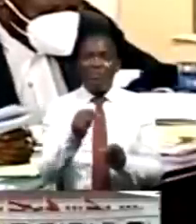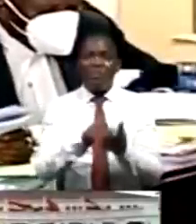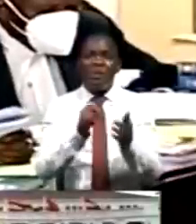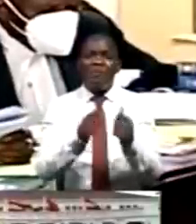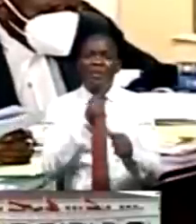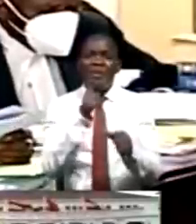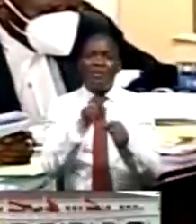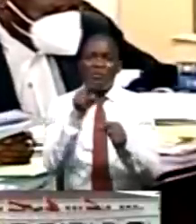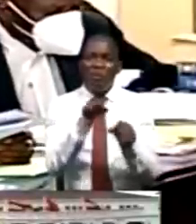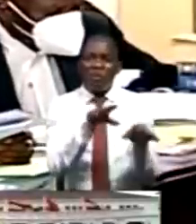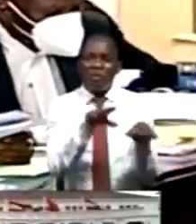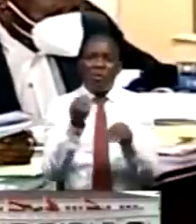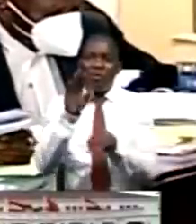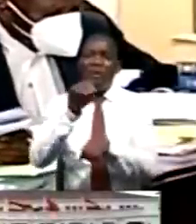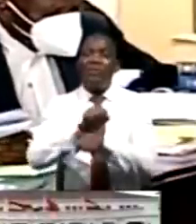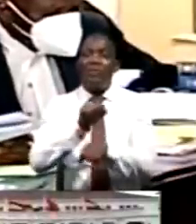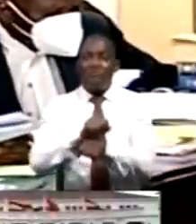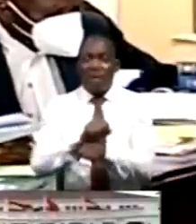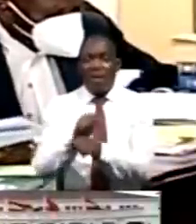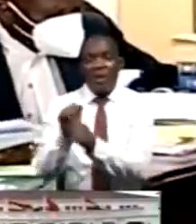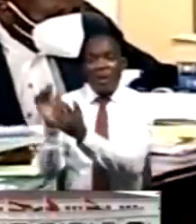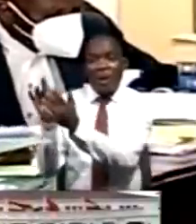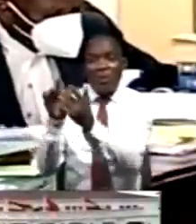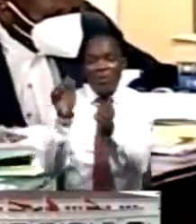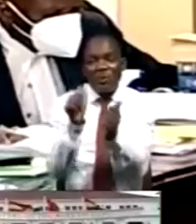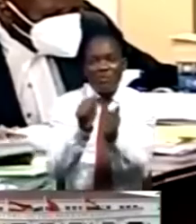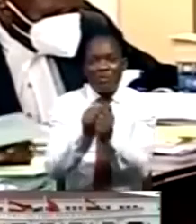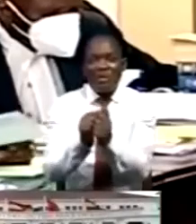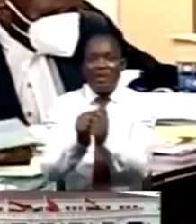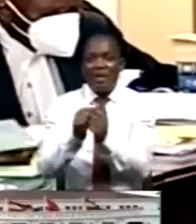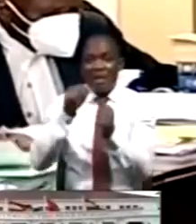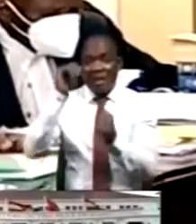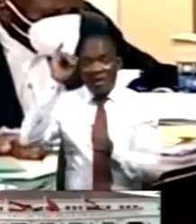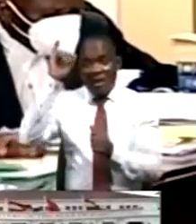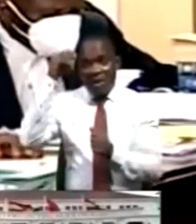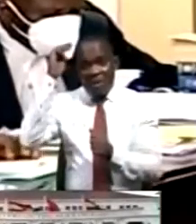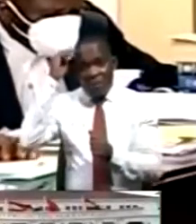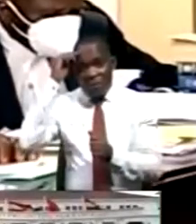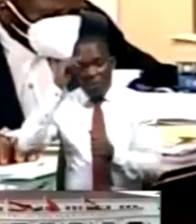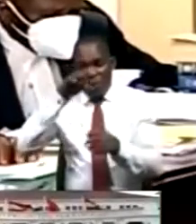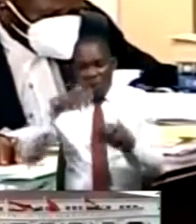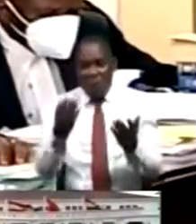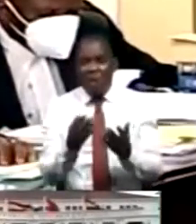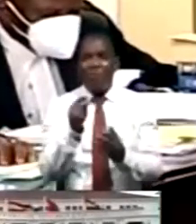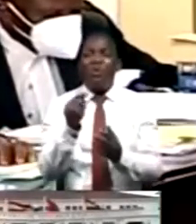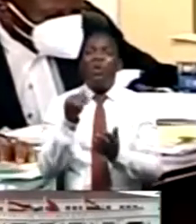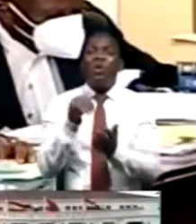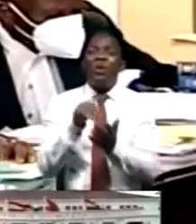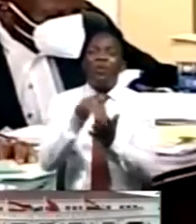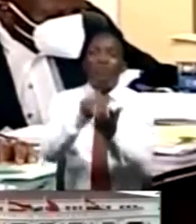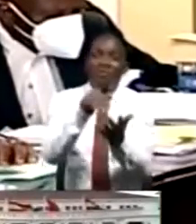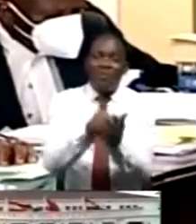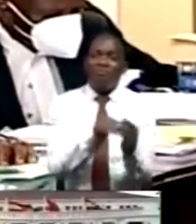have left your post to consult with your candidate, or you have engaged in the